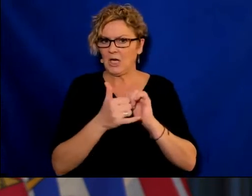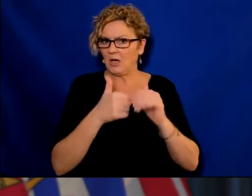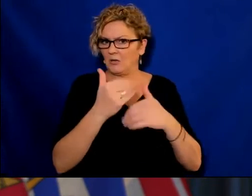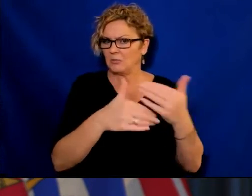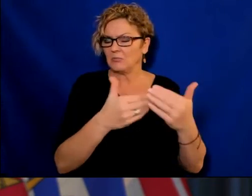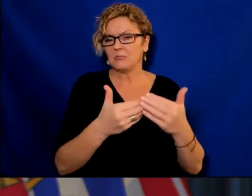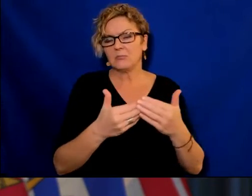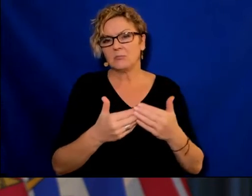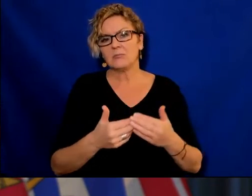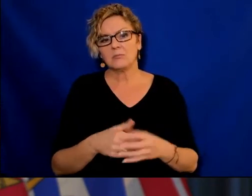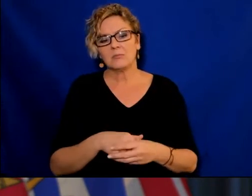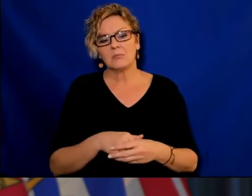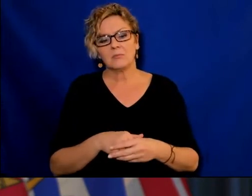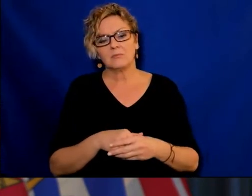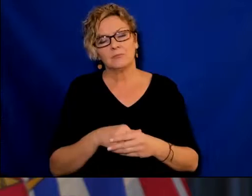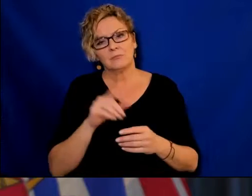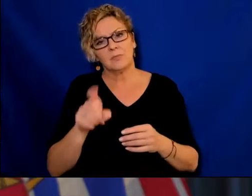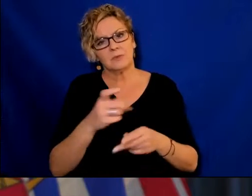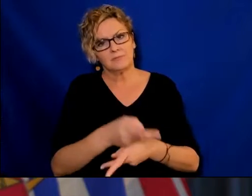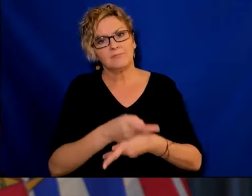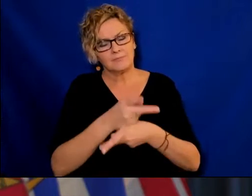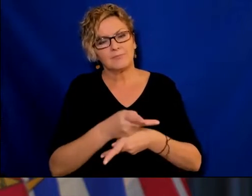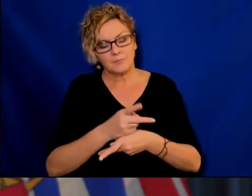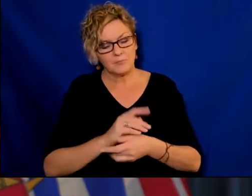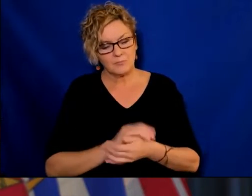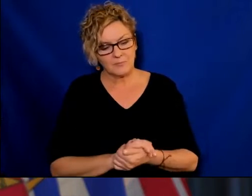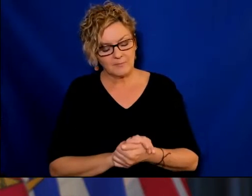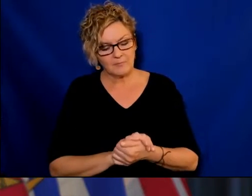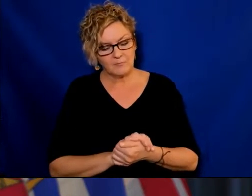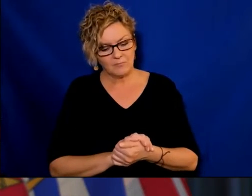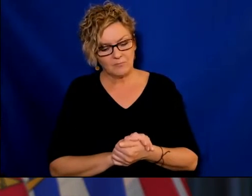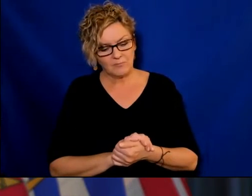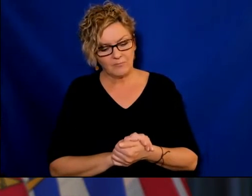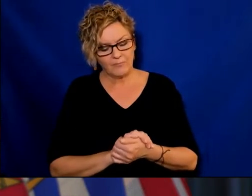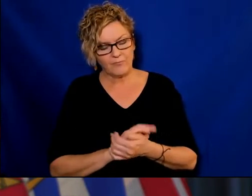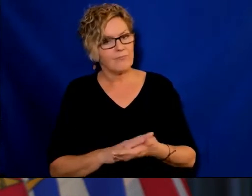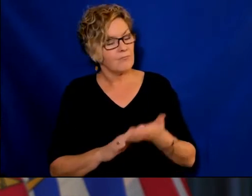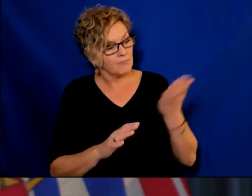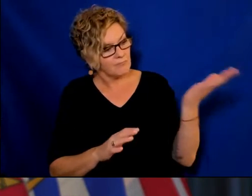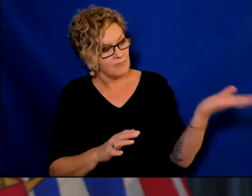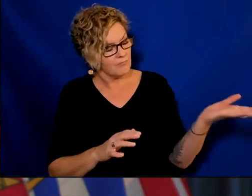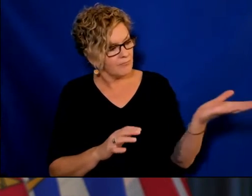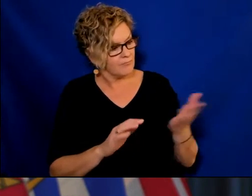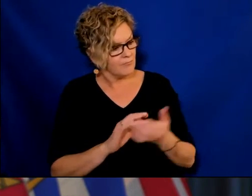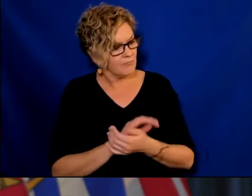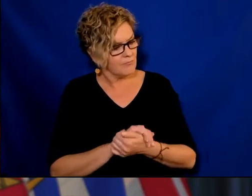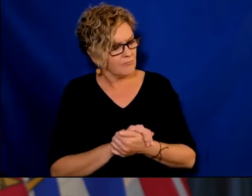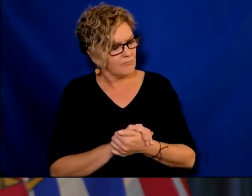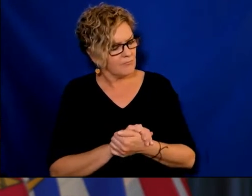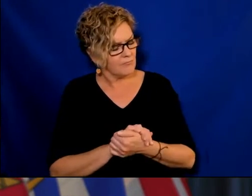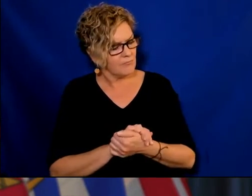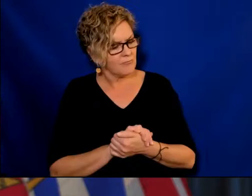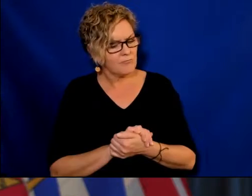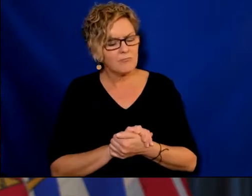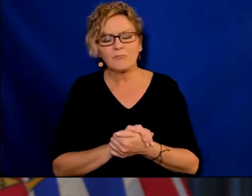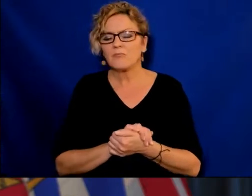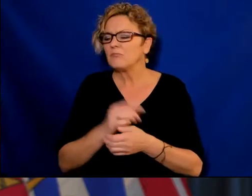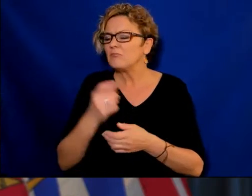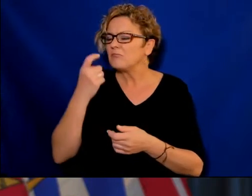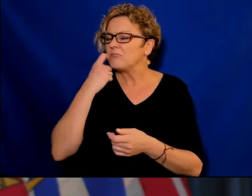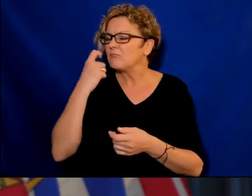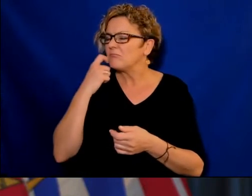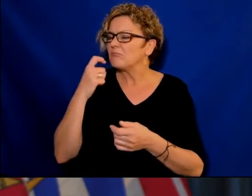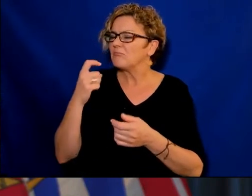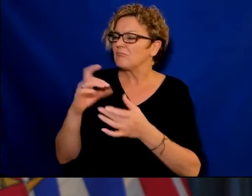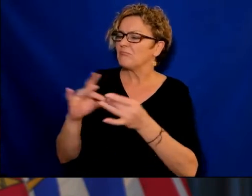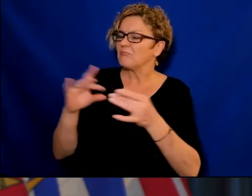I'd like to ask about what Marcella brought up at the beginning around the school year. And you said you're speaking to federal counterparts about this. What